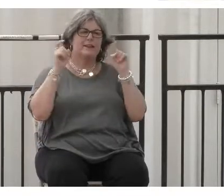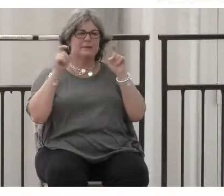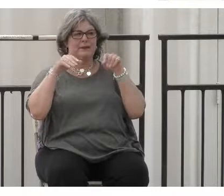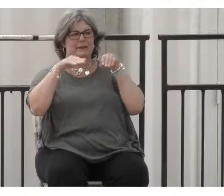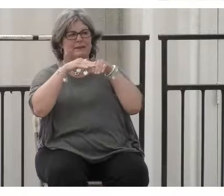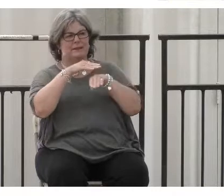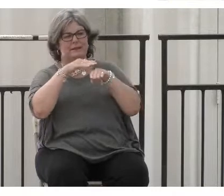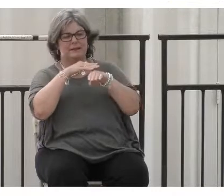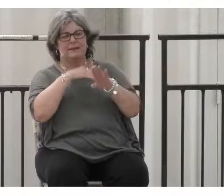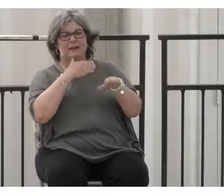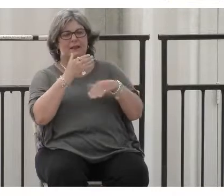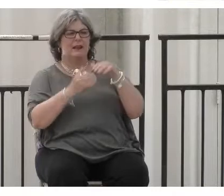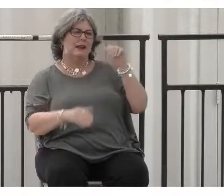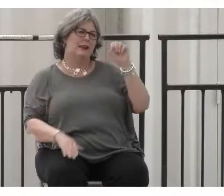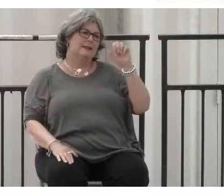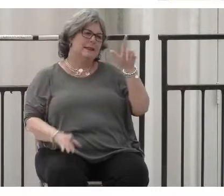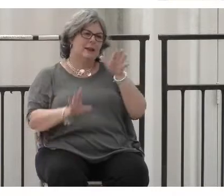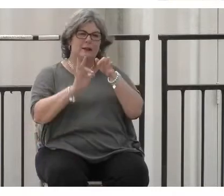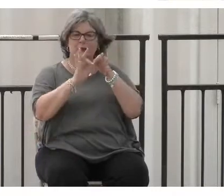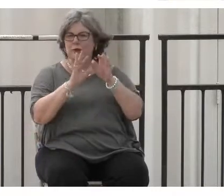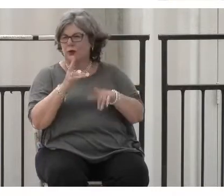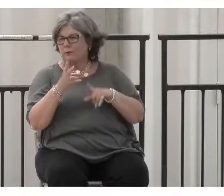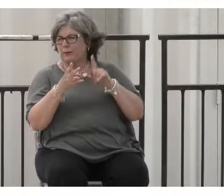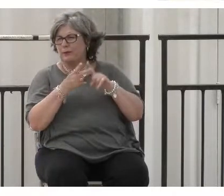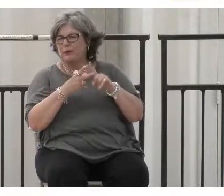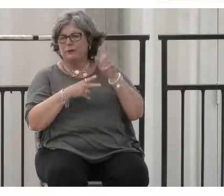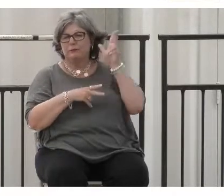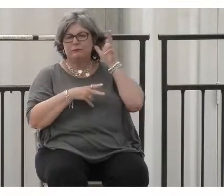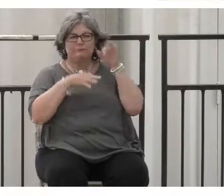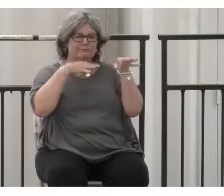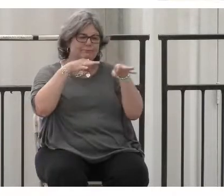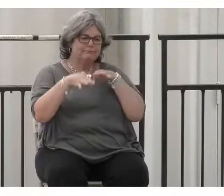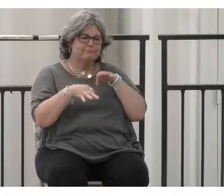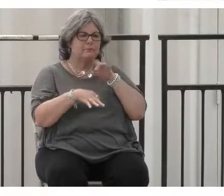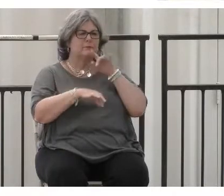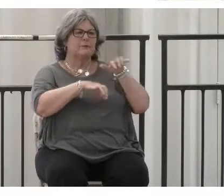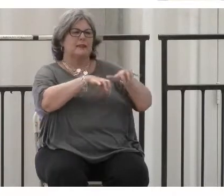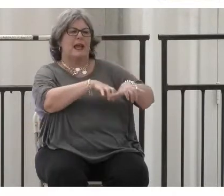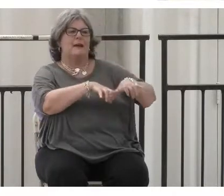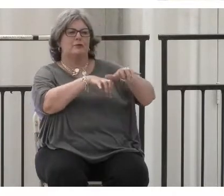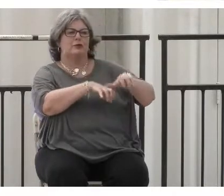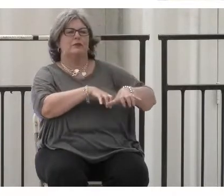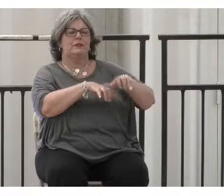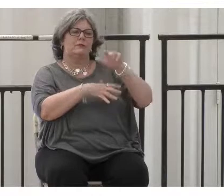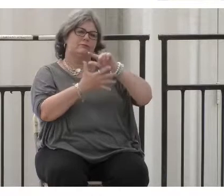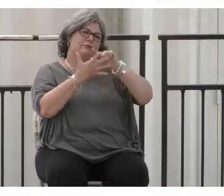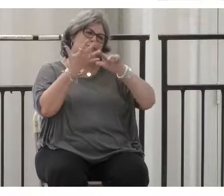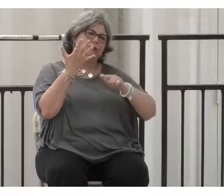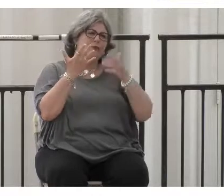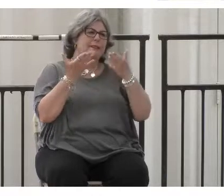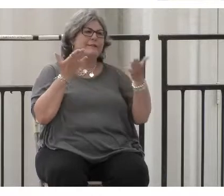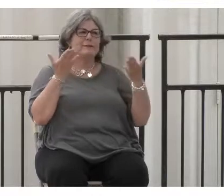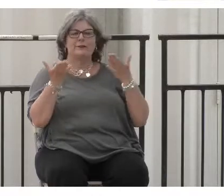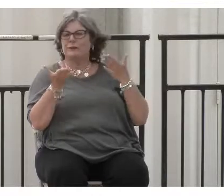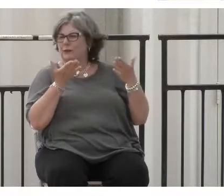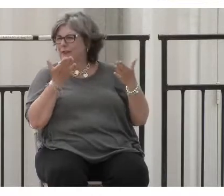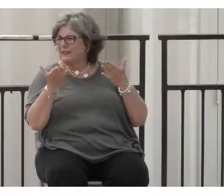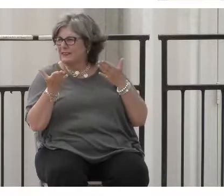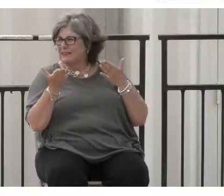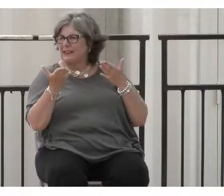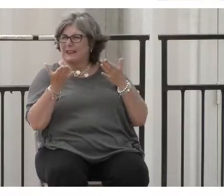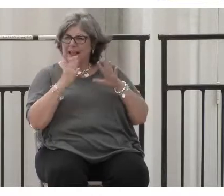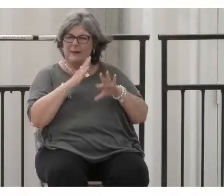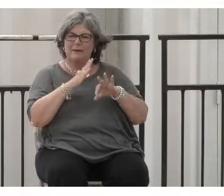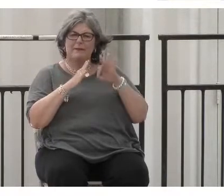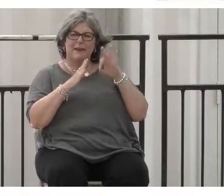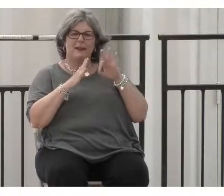accessibility, including ASL interpretation, audio description, real-time captioning, and a variety of other services, can be found